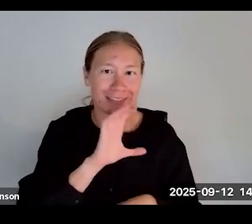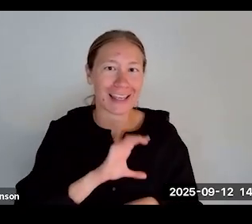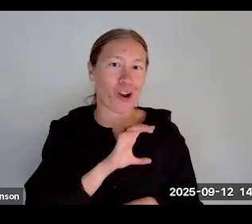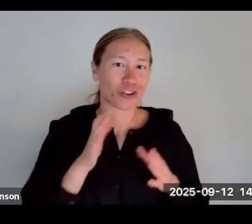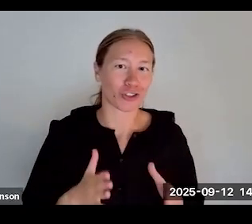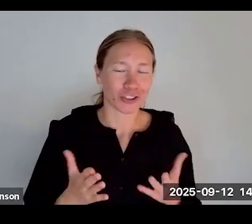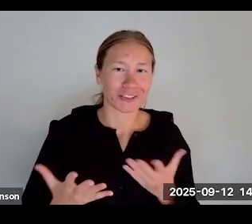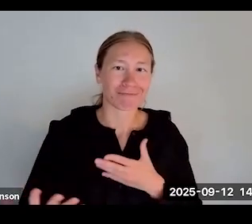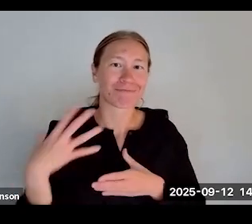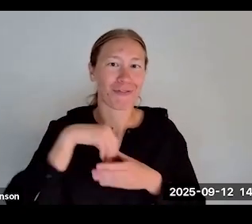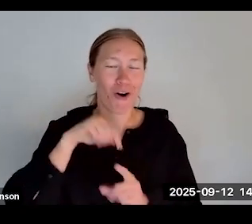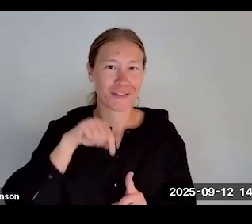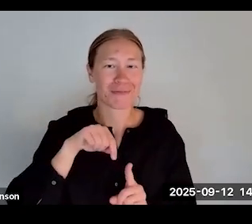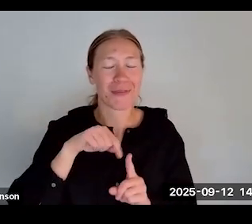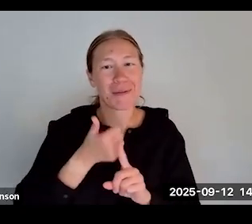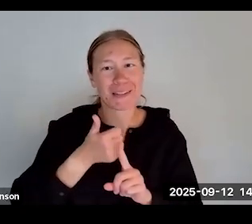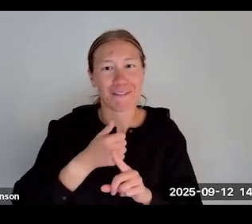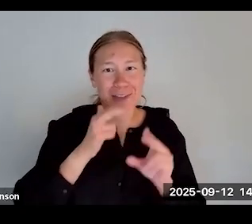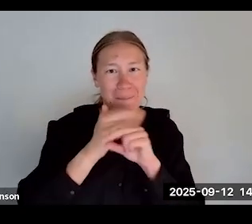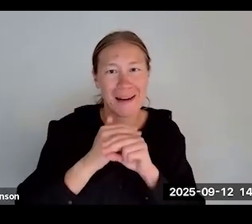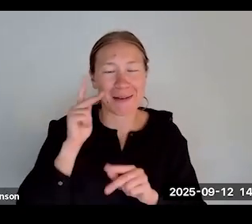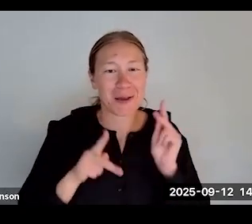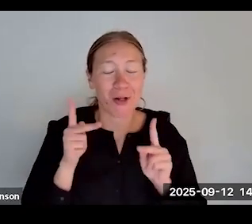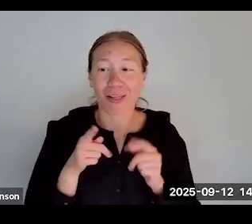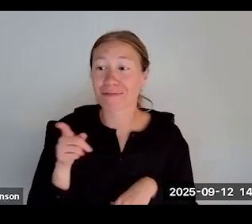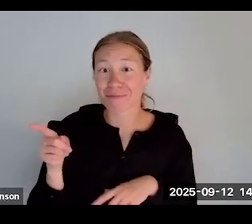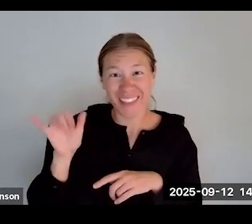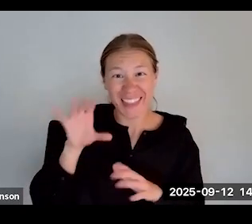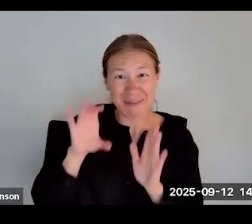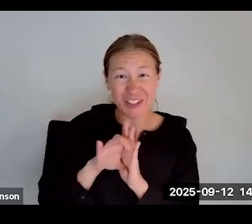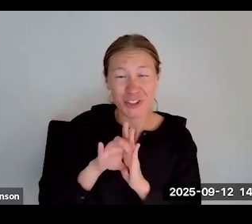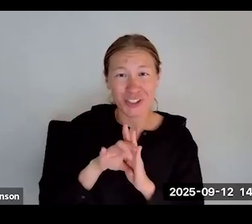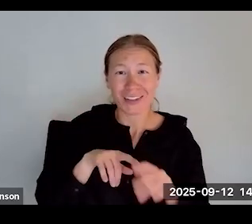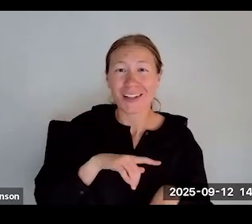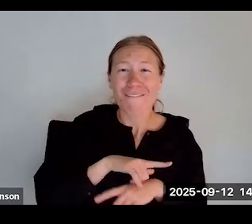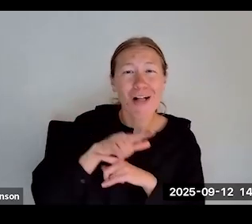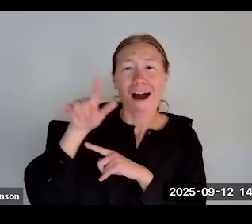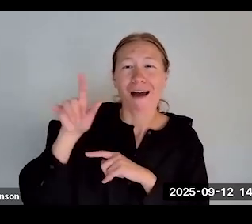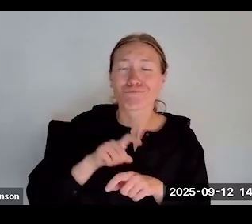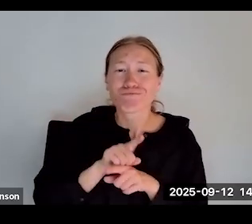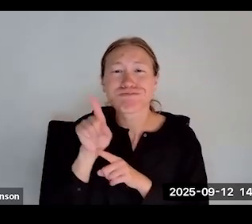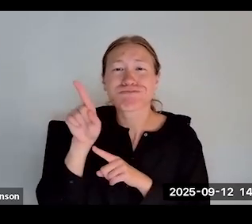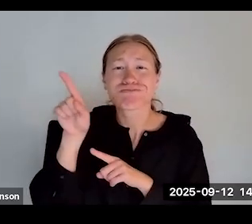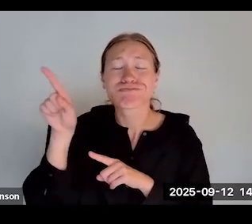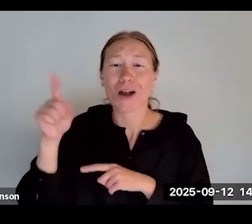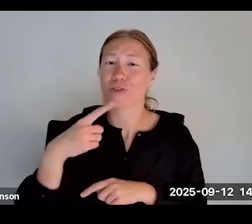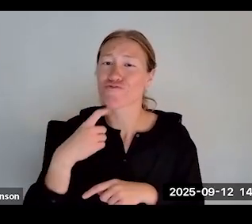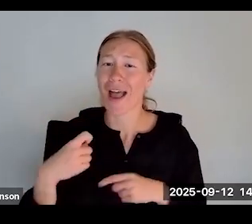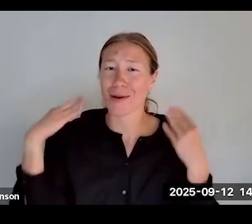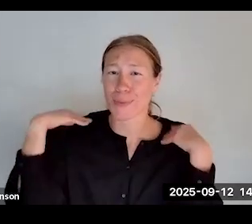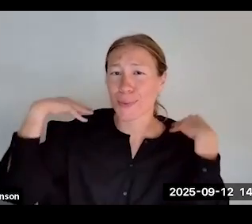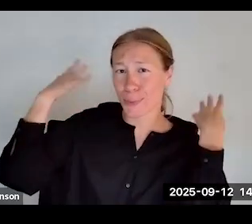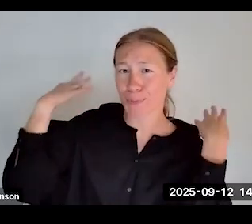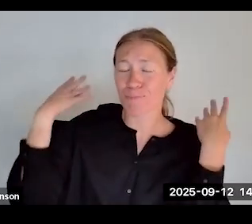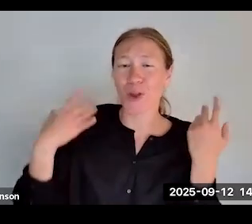people. And she's flying through the air in a Superman-like pose with a red cape. She's wearing a white undershirt